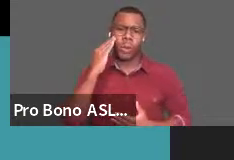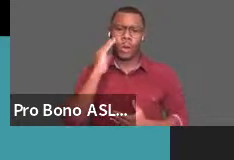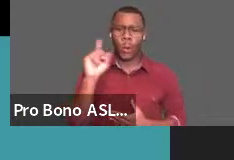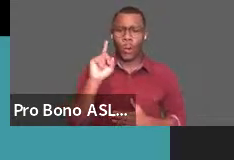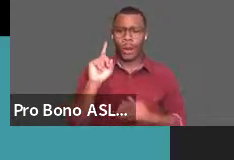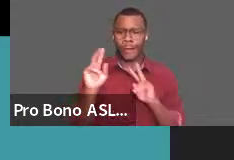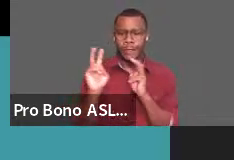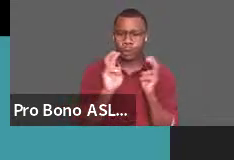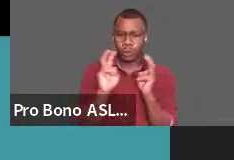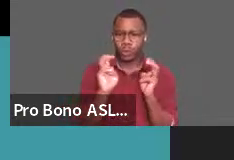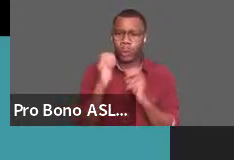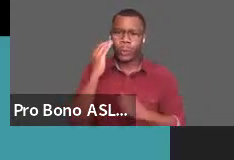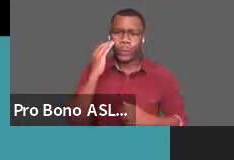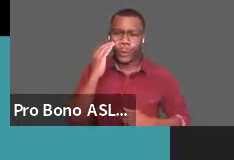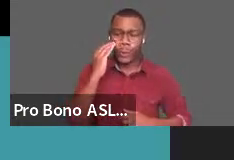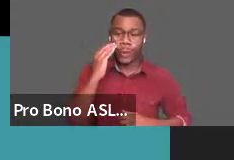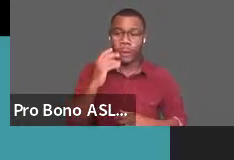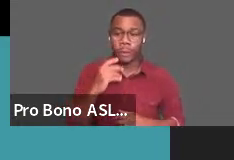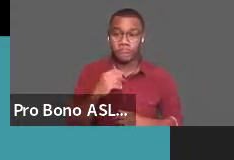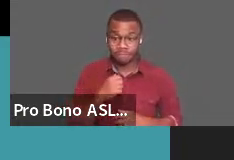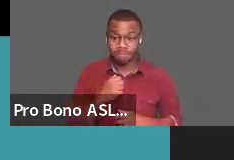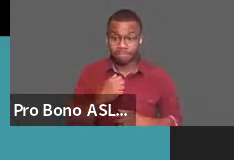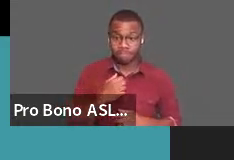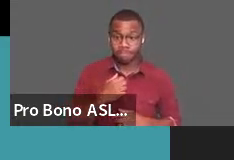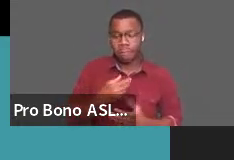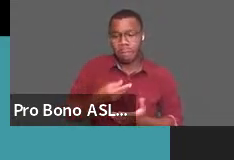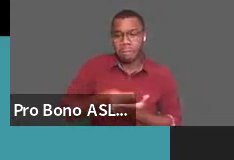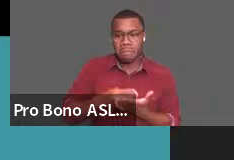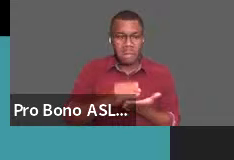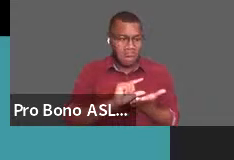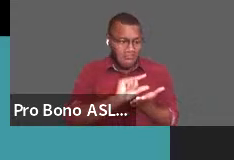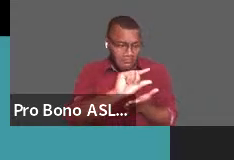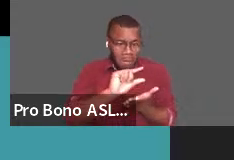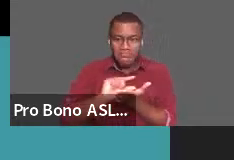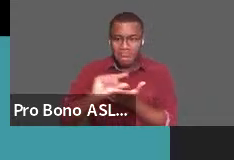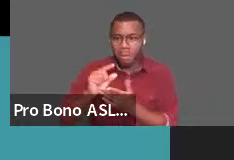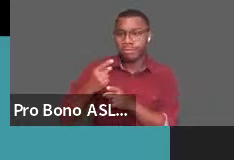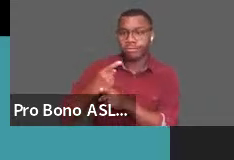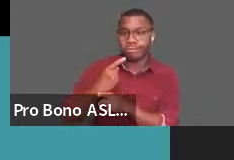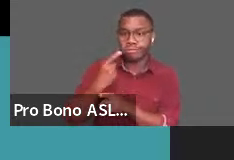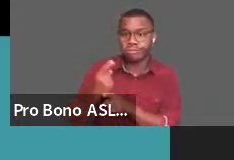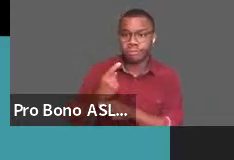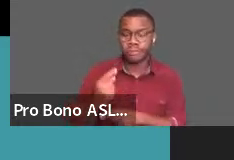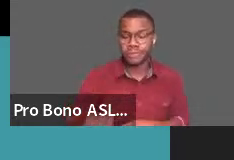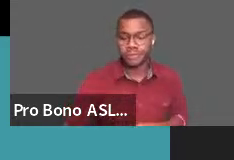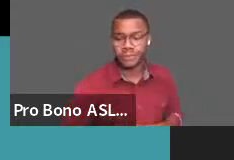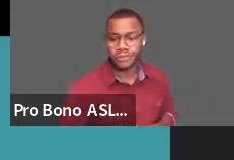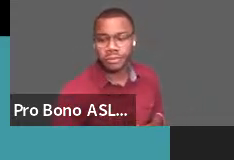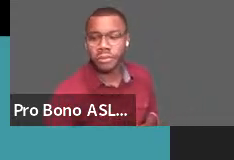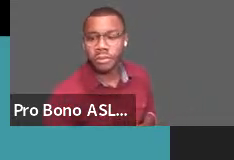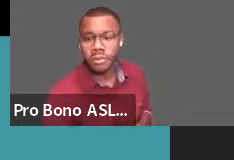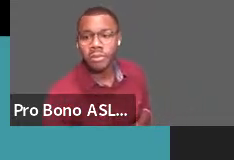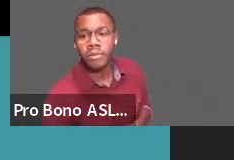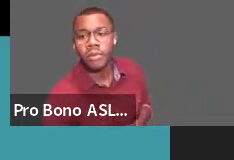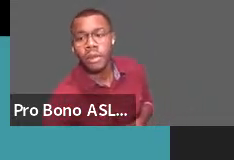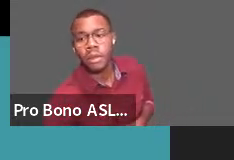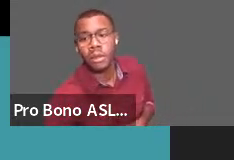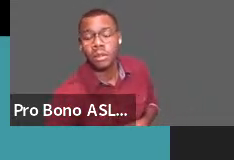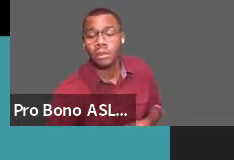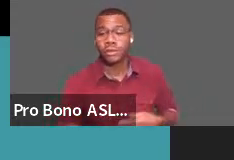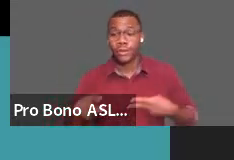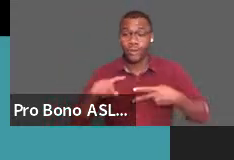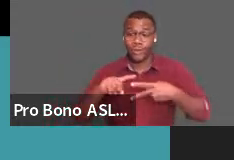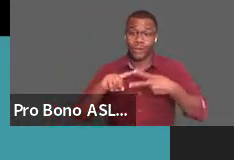put our money where those issues are happening. So those are the two priority infrastructure